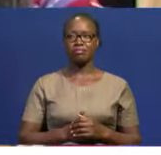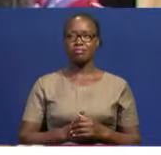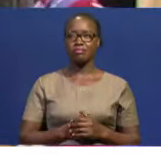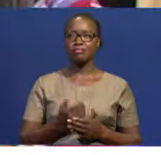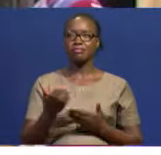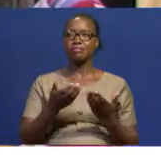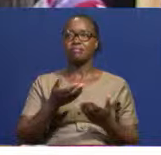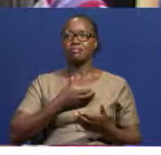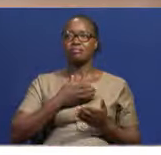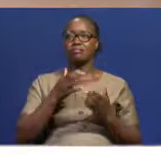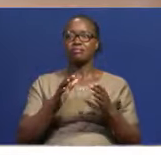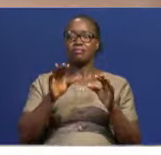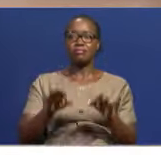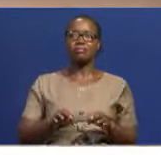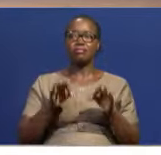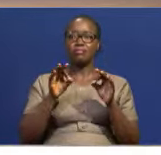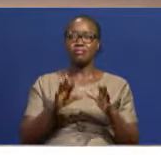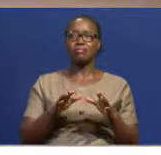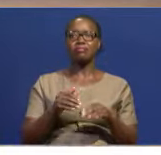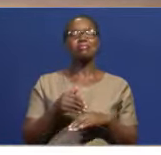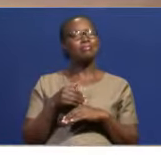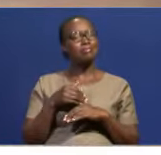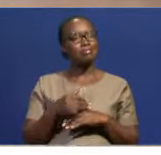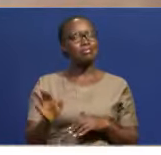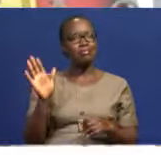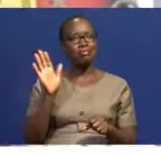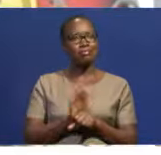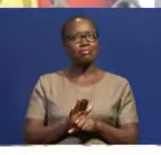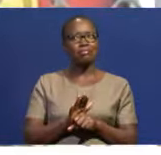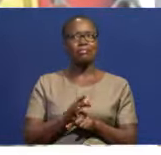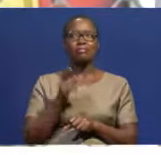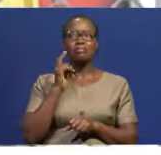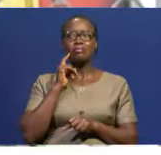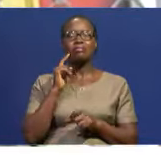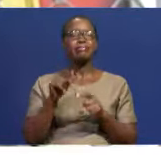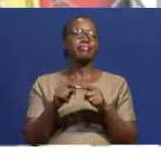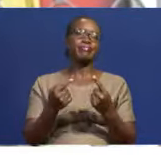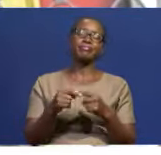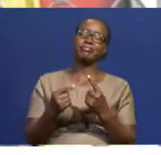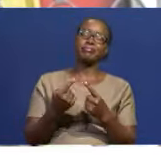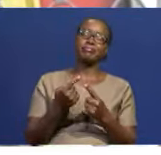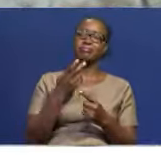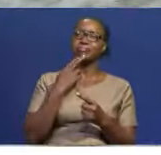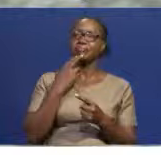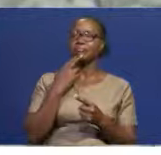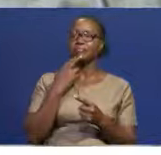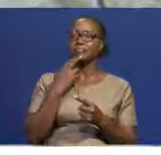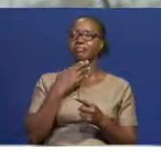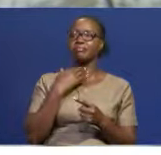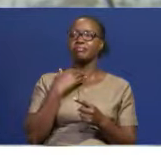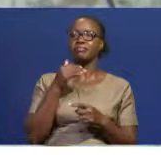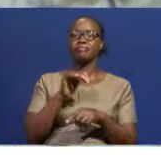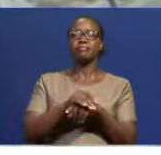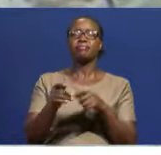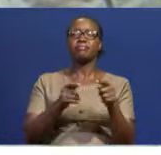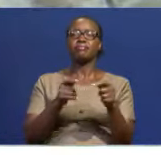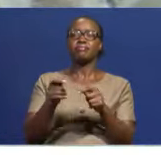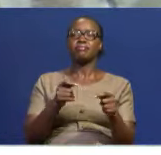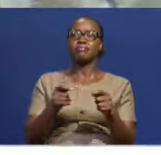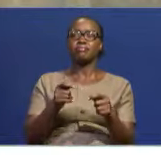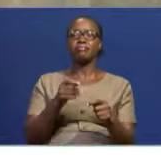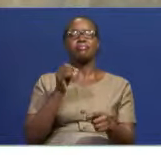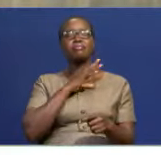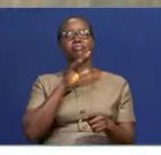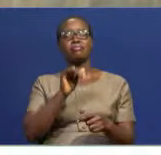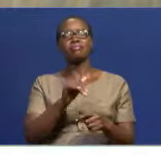Business owners in Kitengela recount massive losses after their premises were raided during the protest on Tuesday to demand for good governance. They